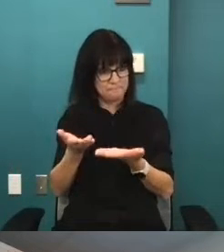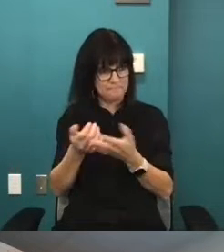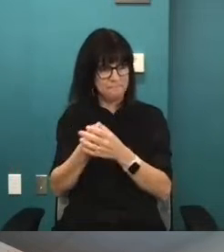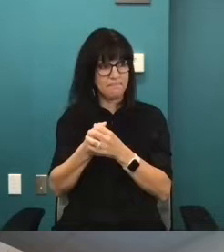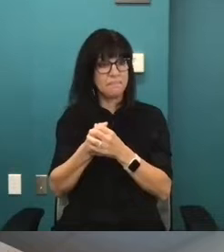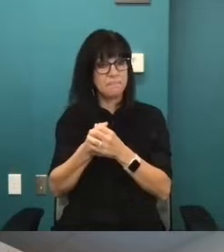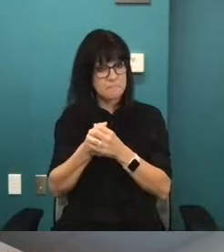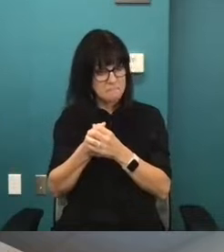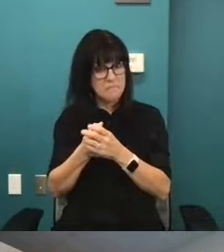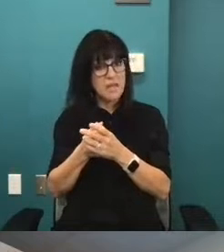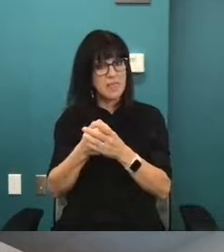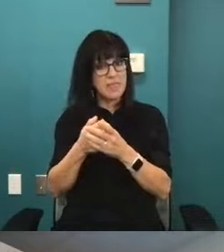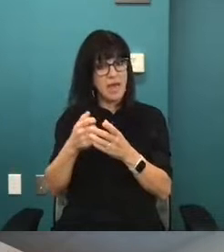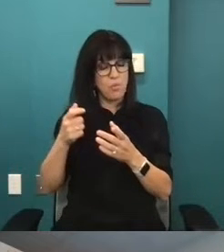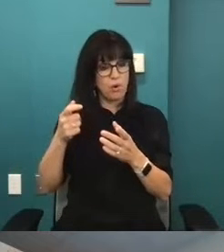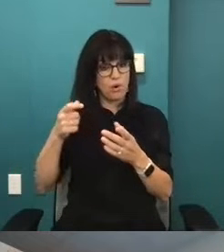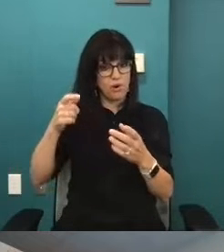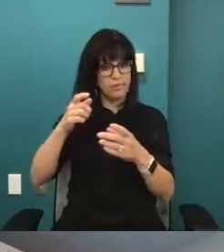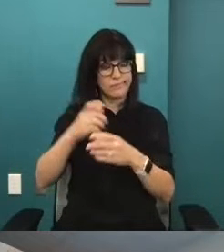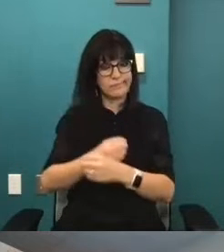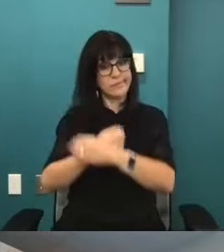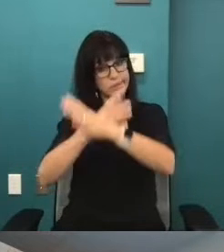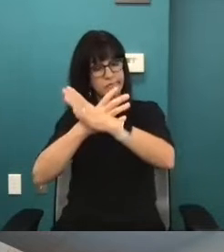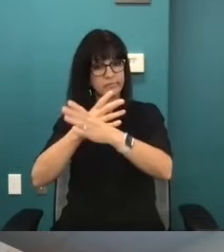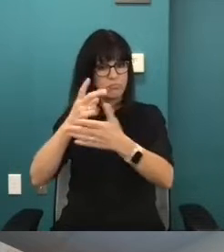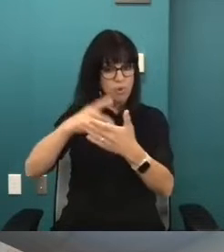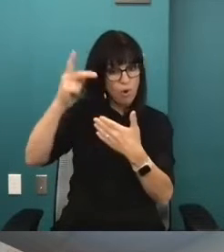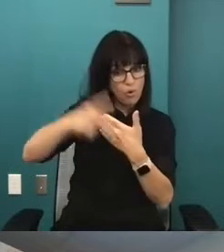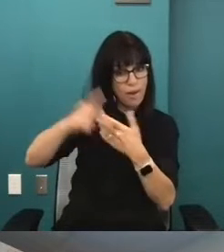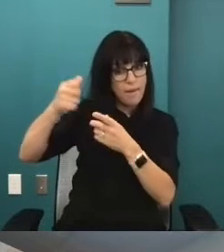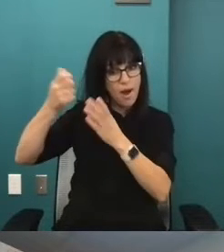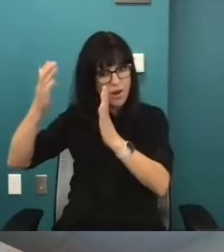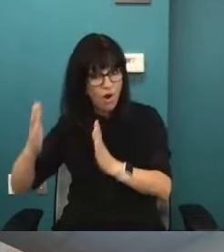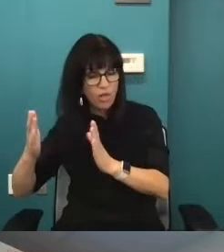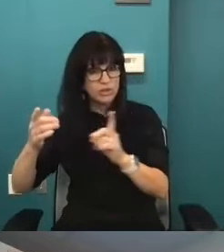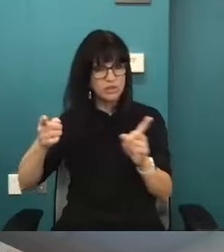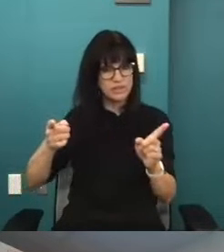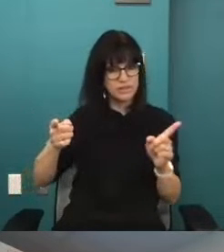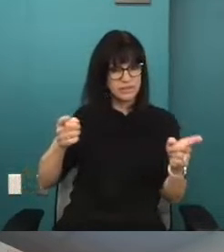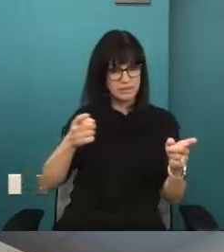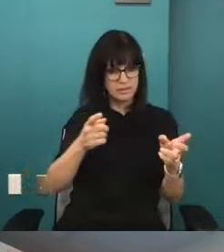them remotely programmed by an audiologist, and then they would just